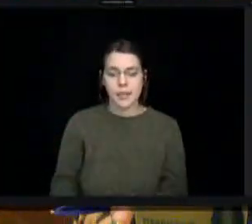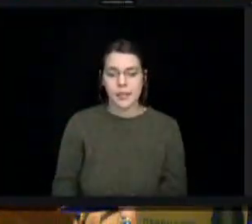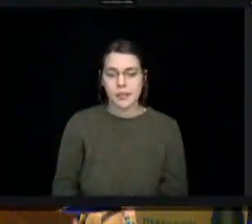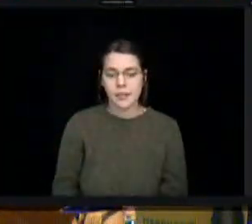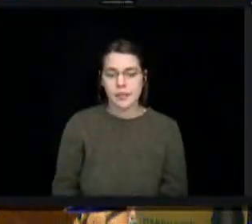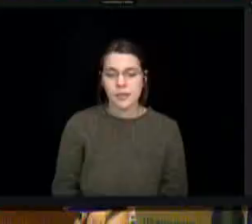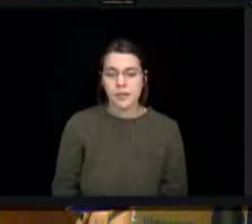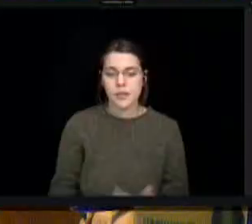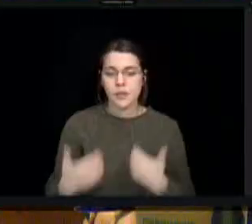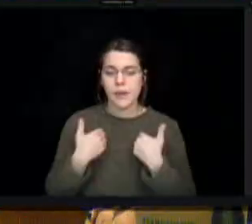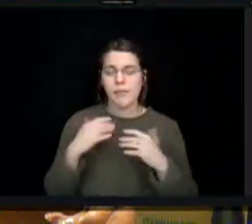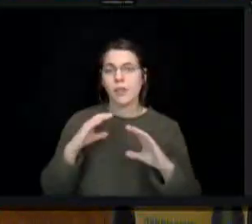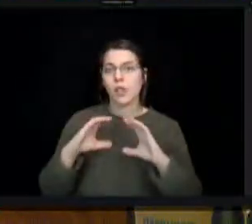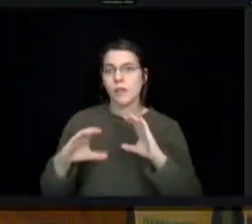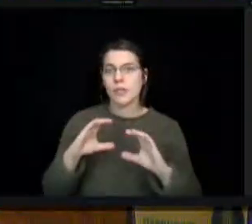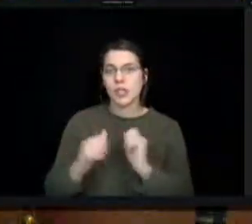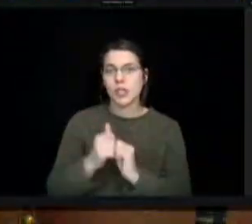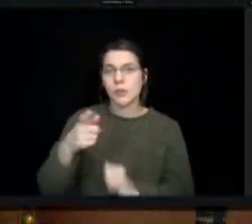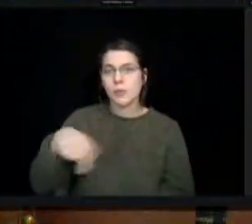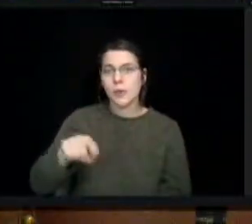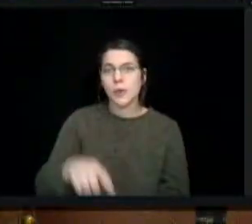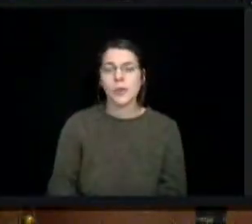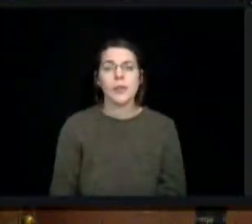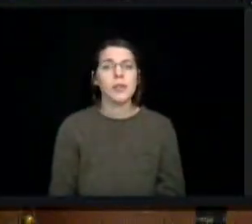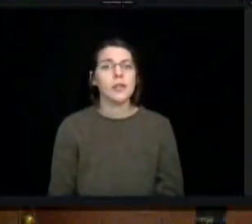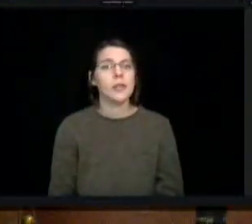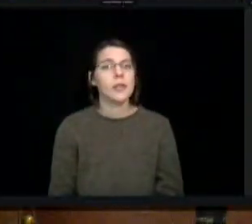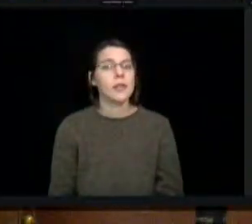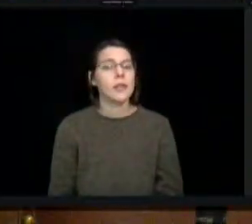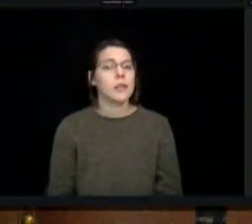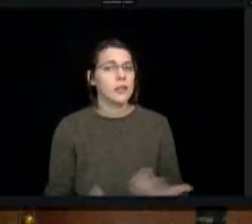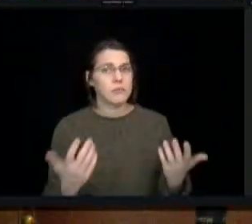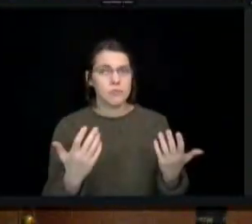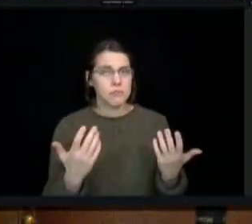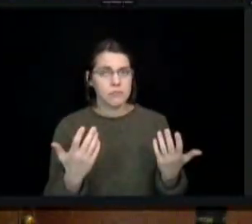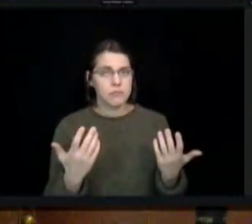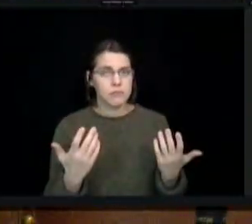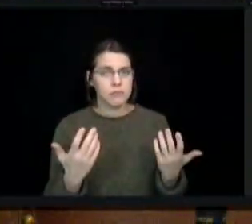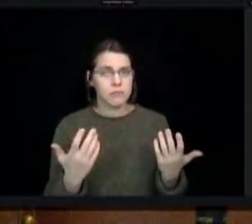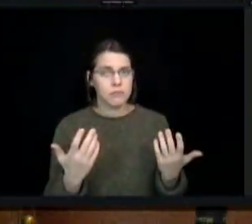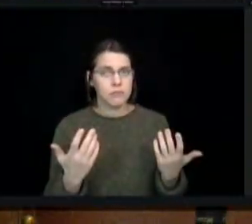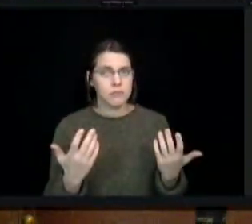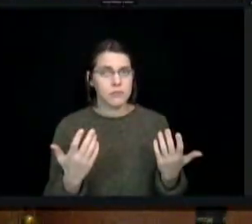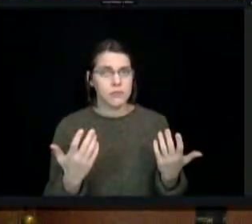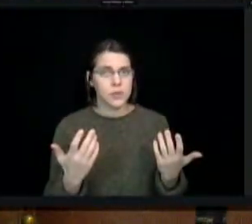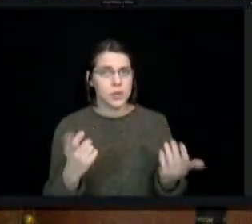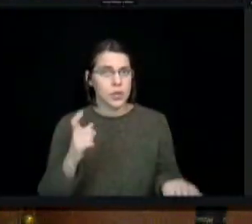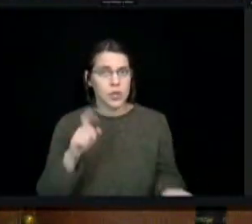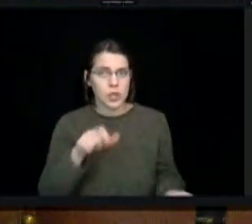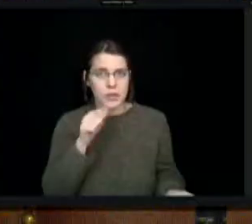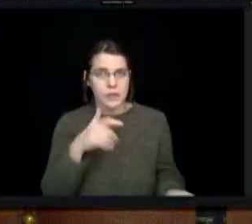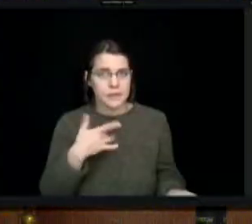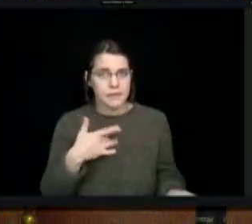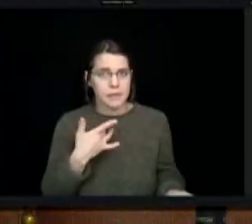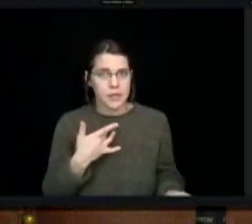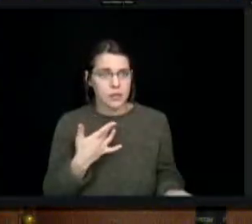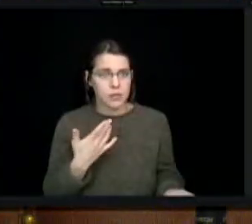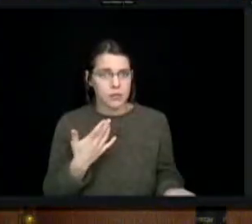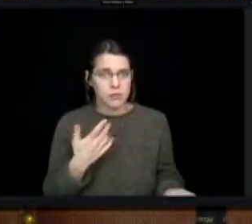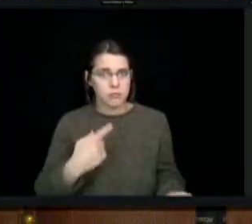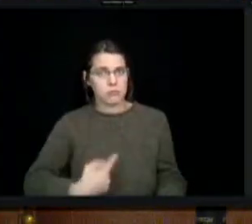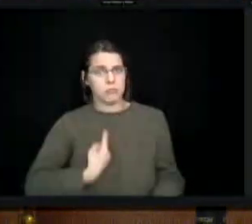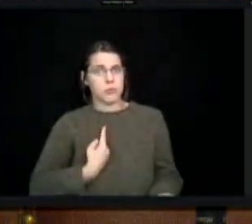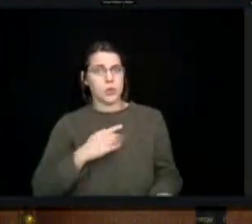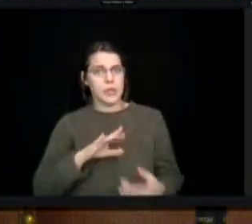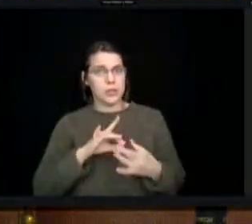this conversation with you. So, no way that we should feel about that in terms of his relationship with council here in